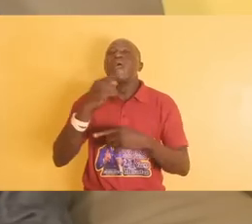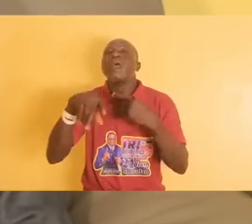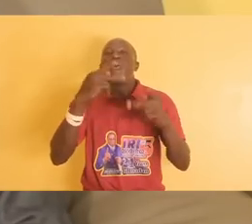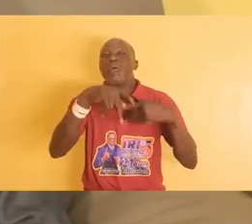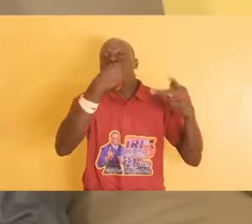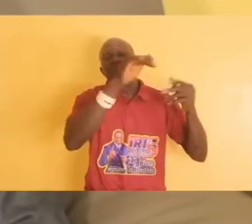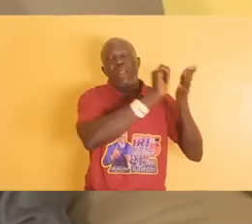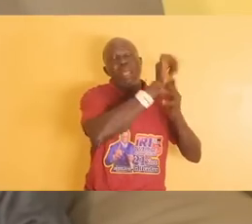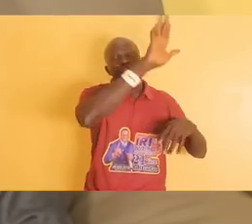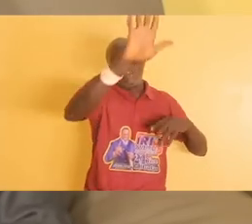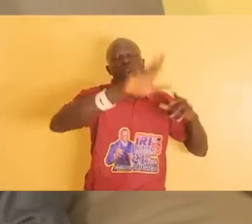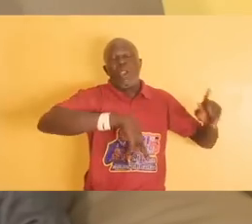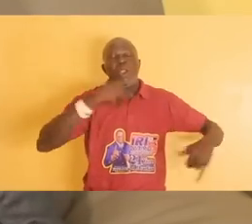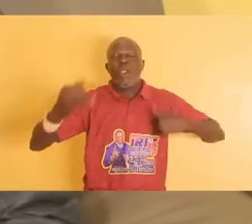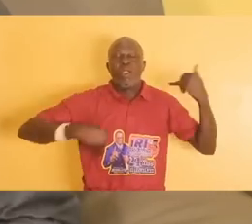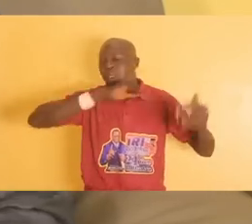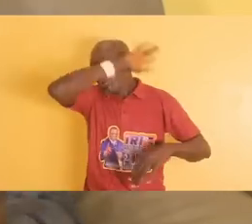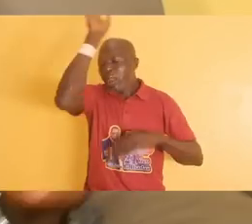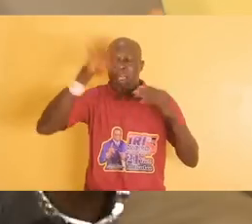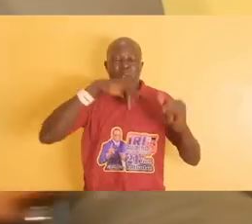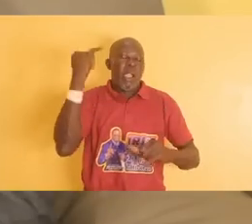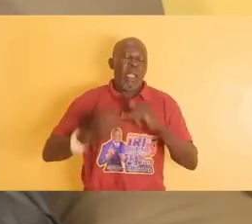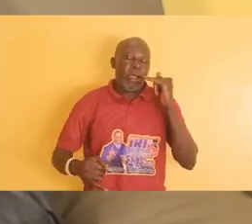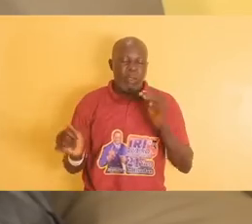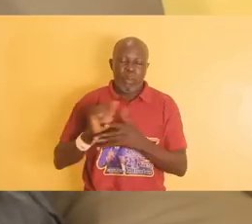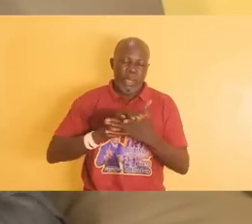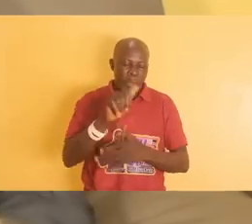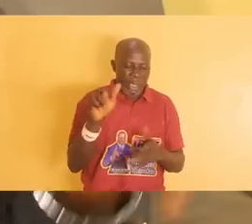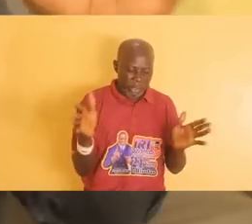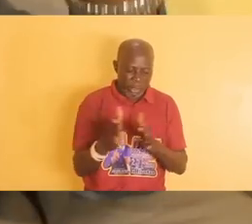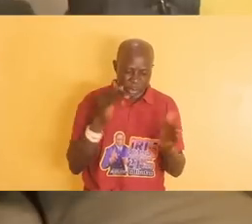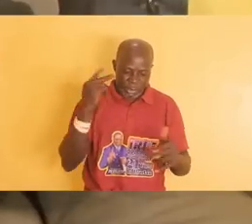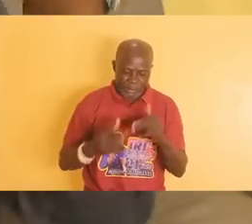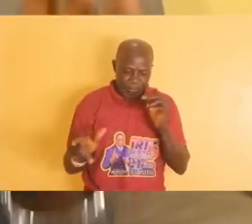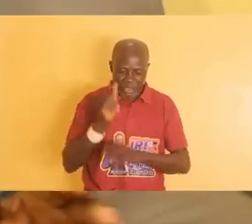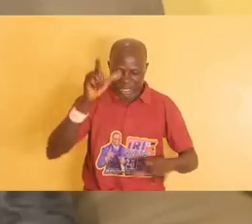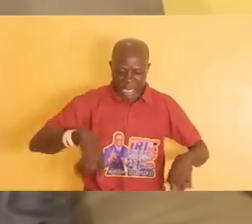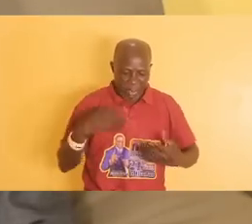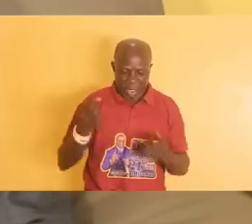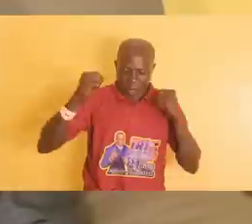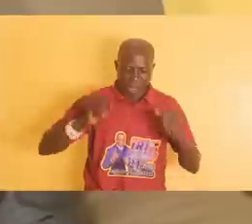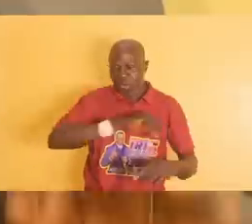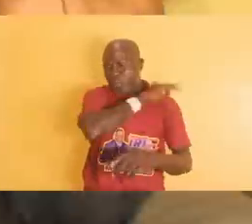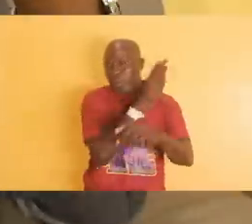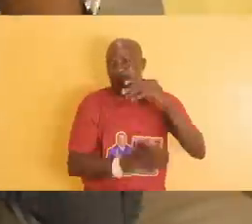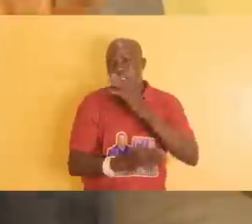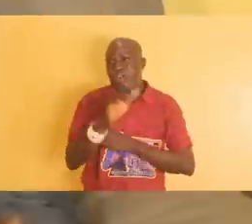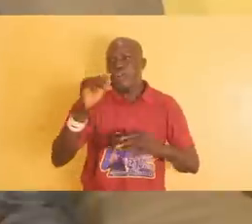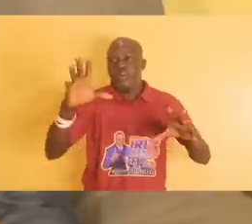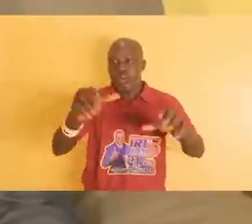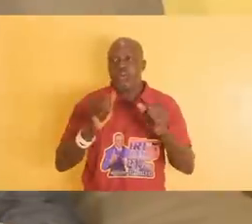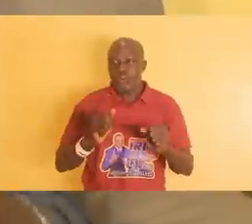I prophesy to your life. You will never be limited in Jesus' name. The power and the horn of God.